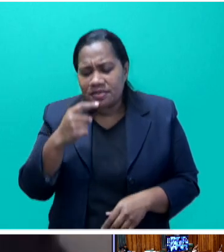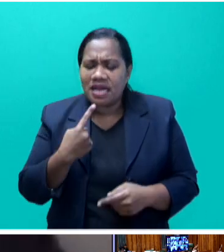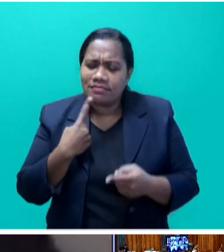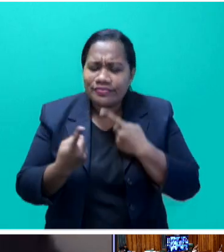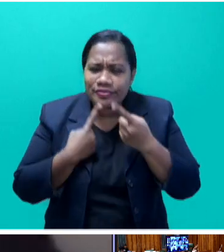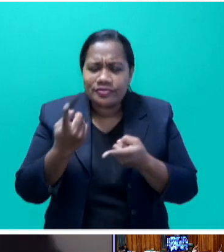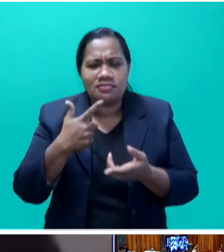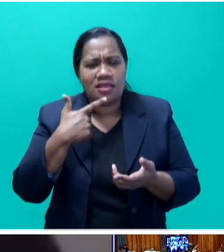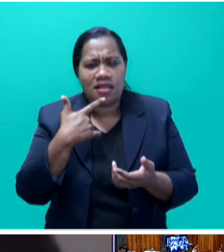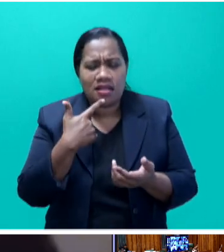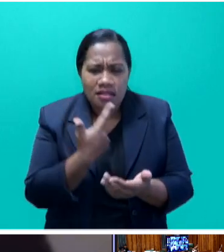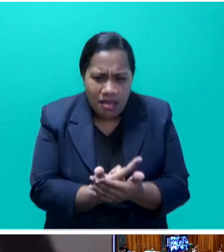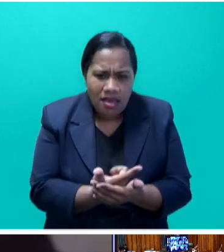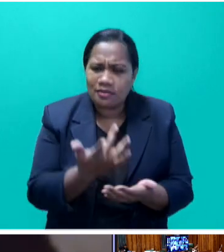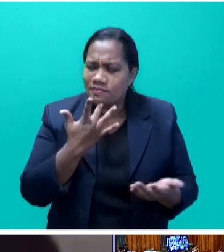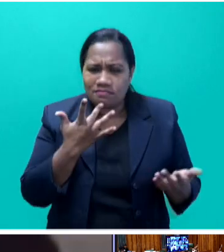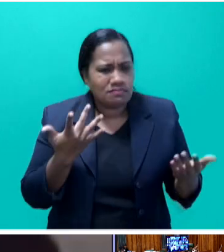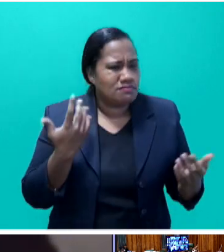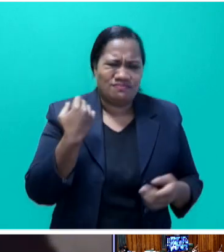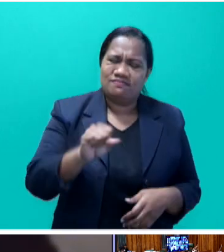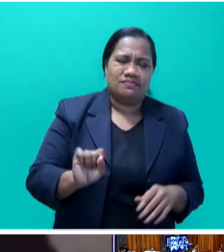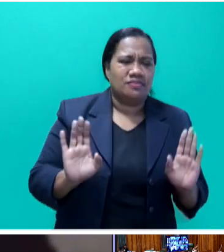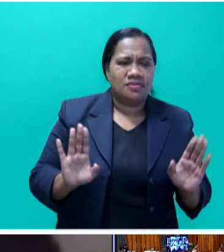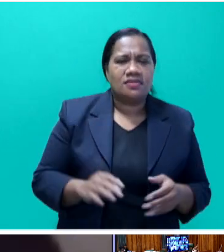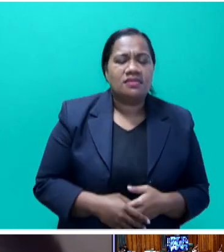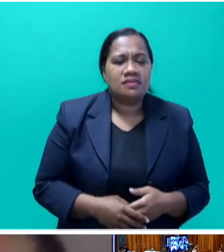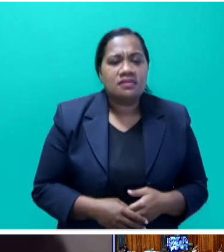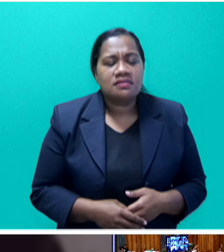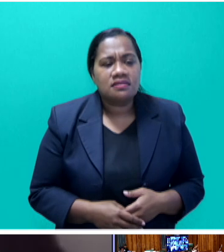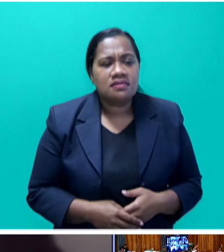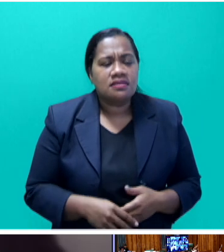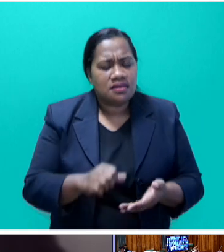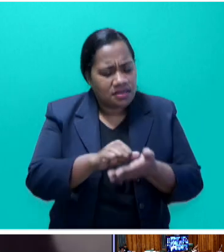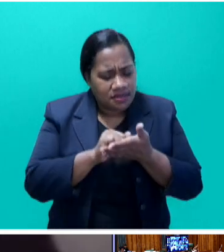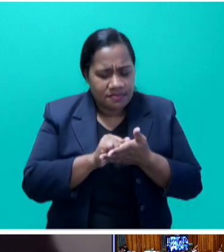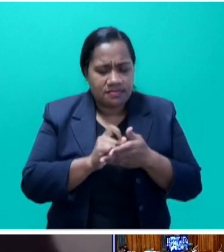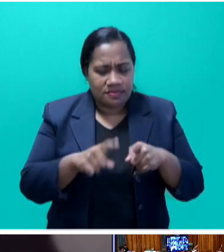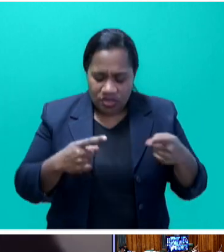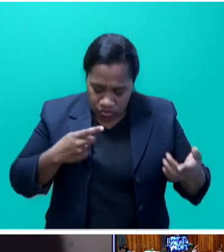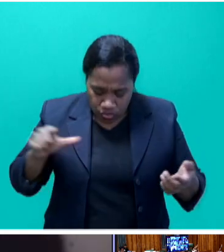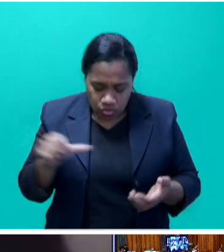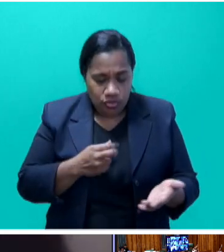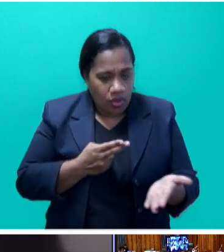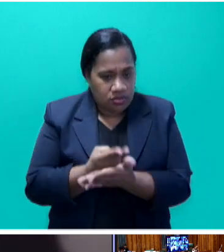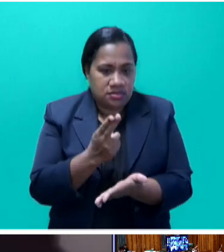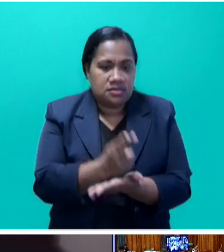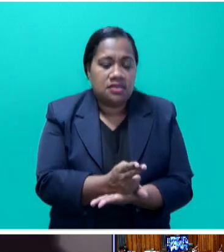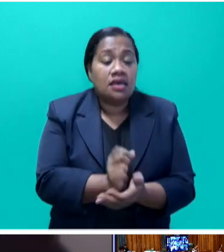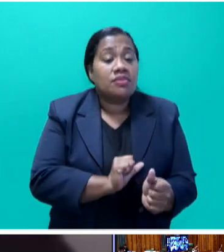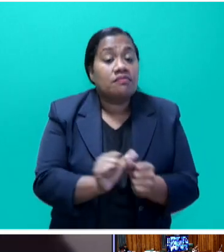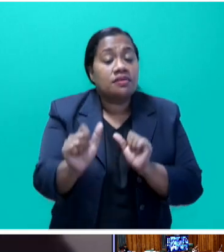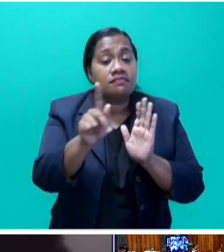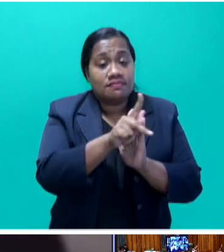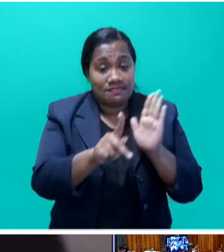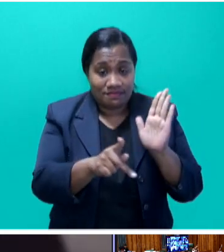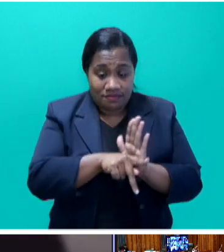or not telling the truth and just keeping mum about stuff that they should be honest about. The best policy with